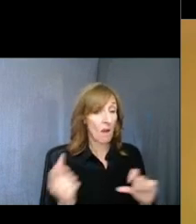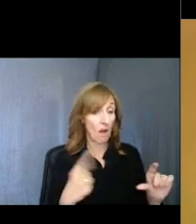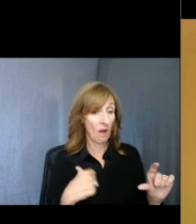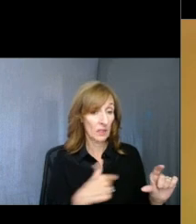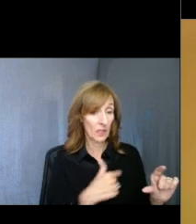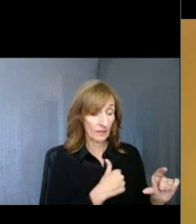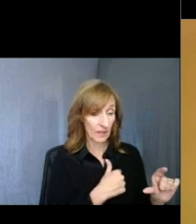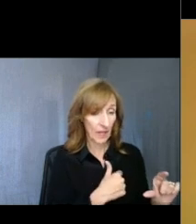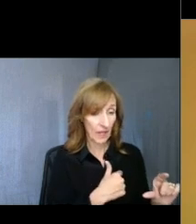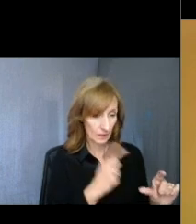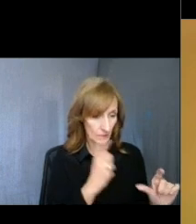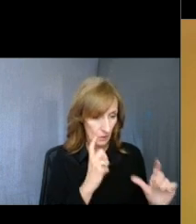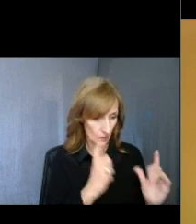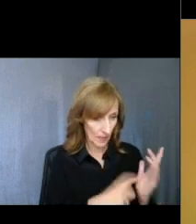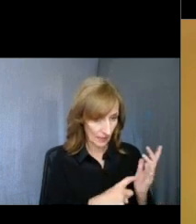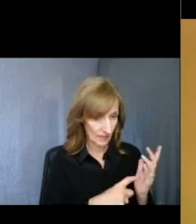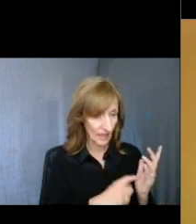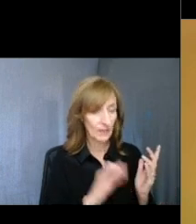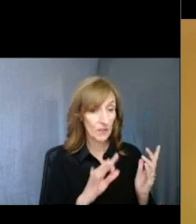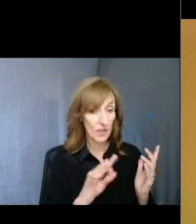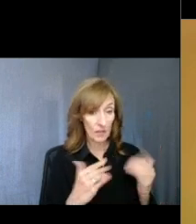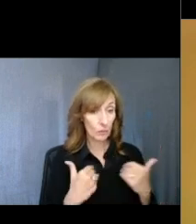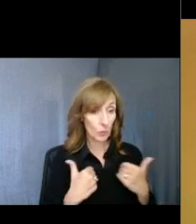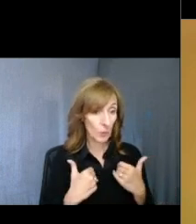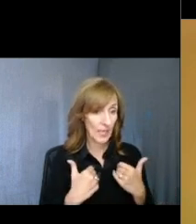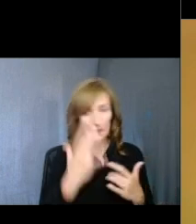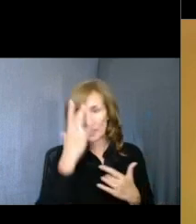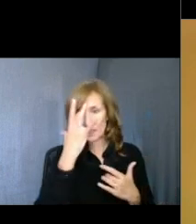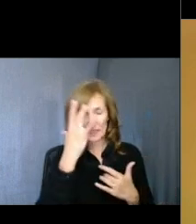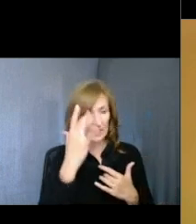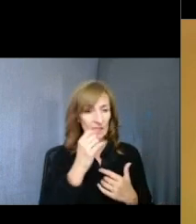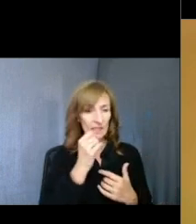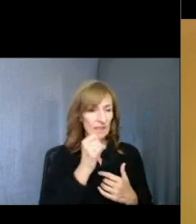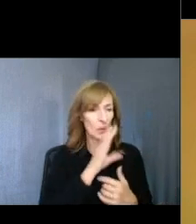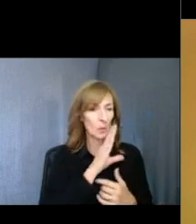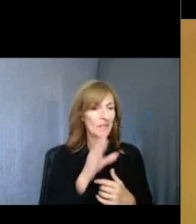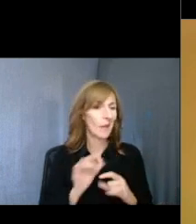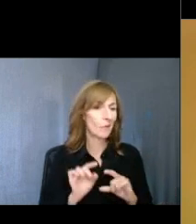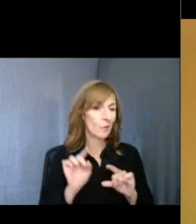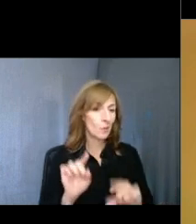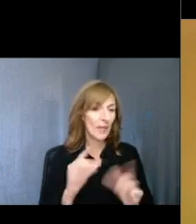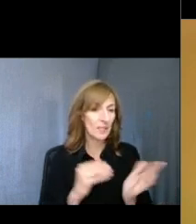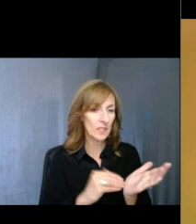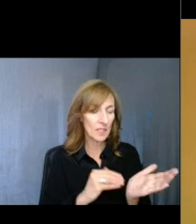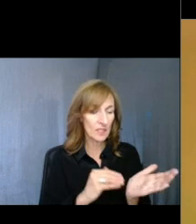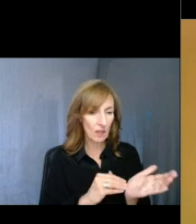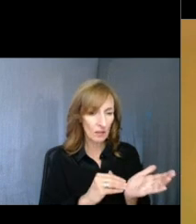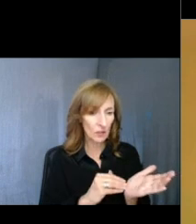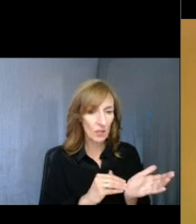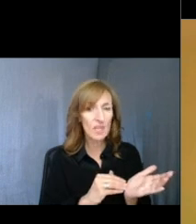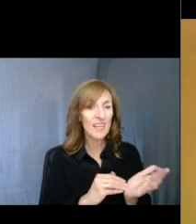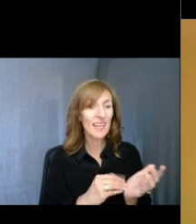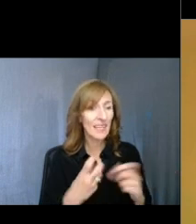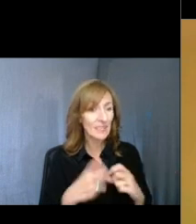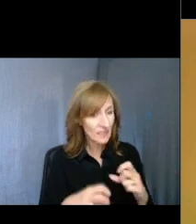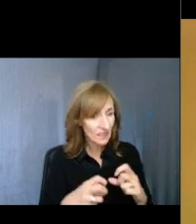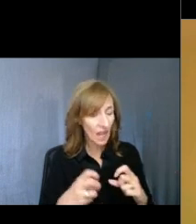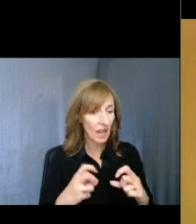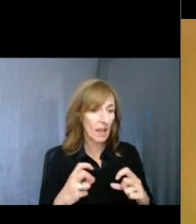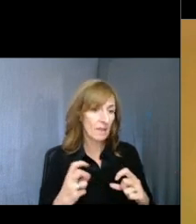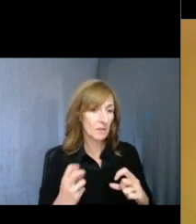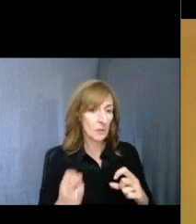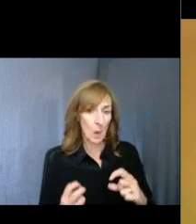we let go for a long time and didn't go to the doctor, it is hard to regain what is lost. Plus,